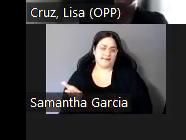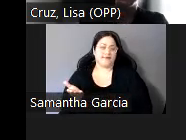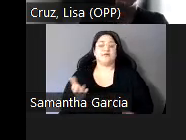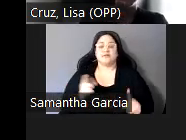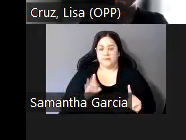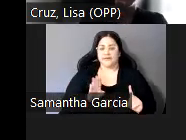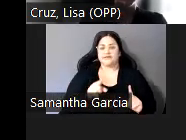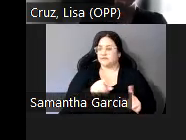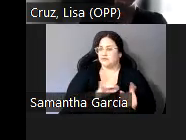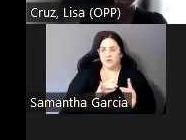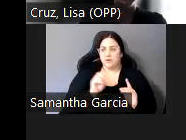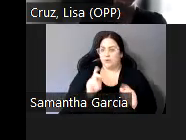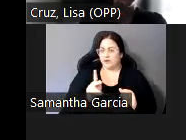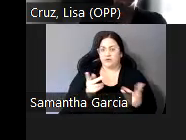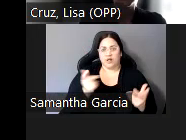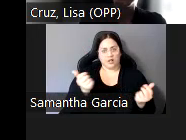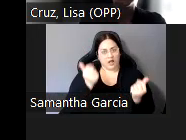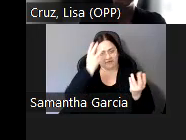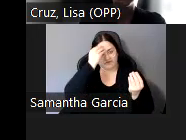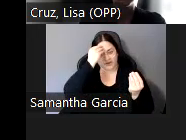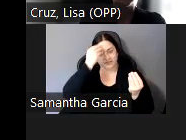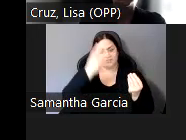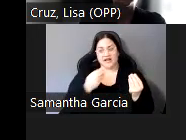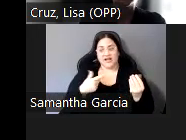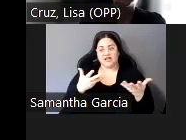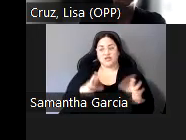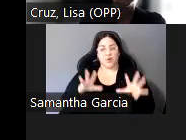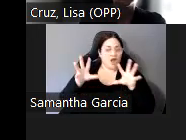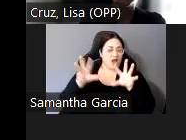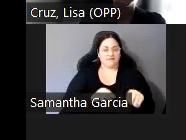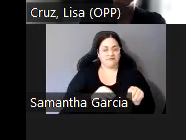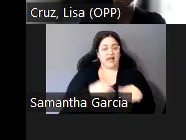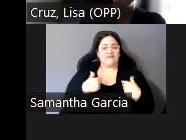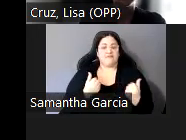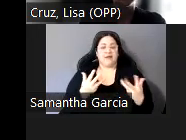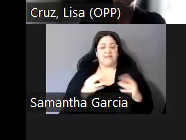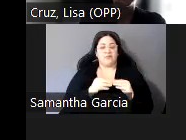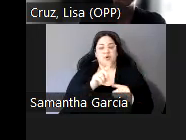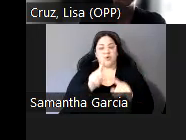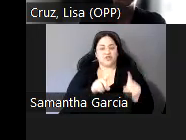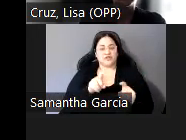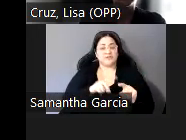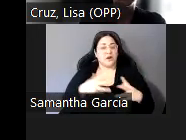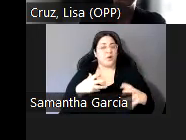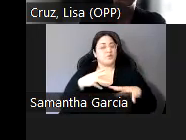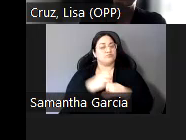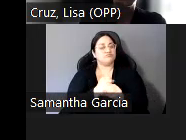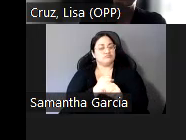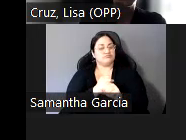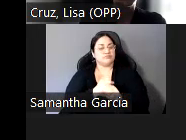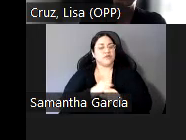of information, and I'm not shutting anything down yet. There's many more questions, but just if we were to summarize, what are like top